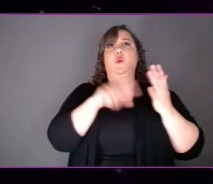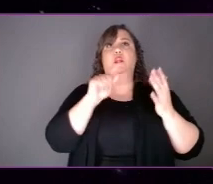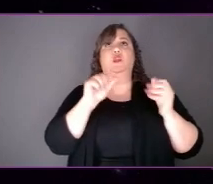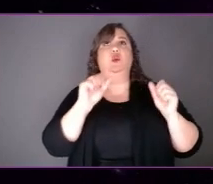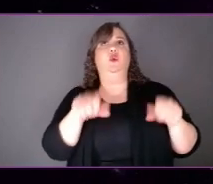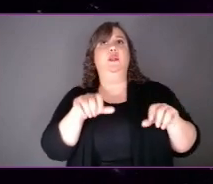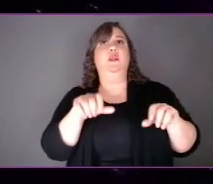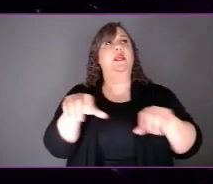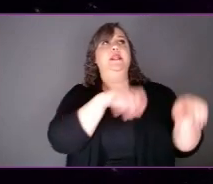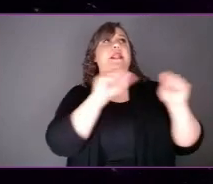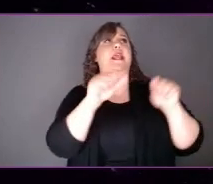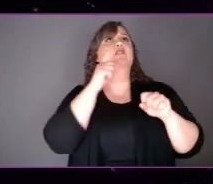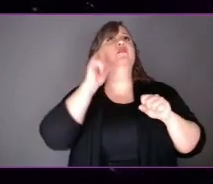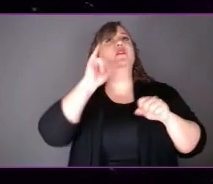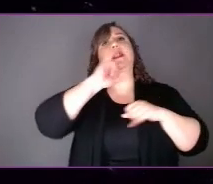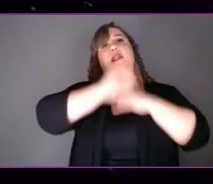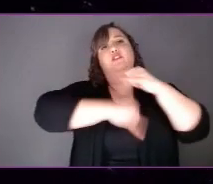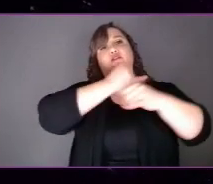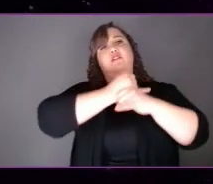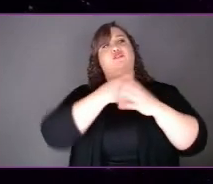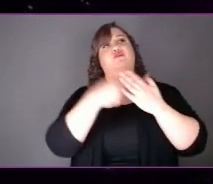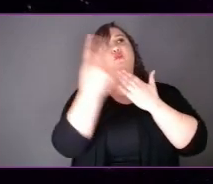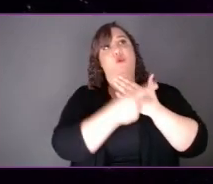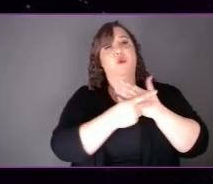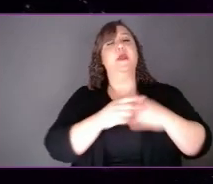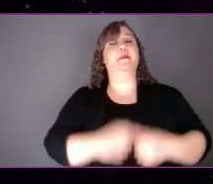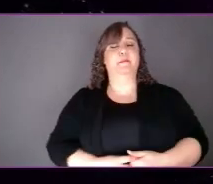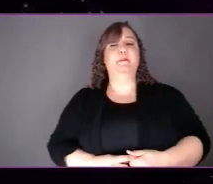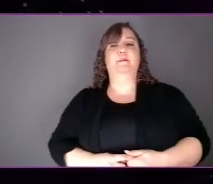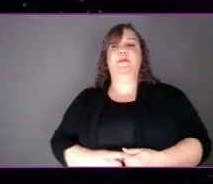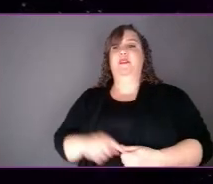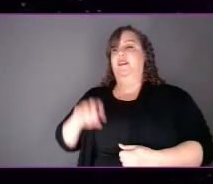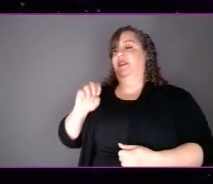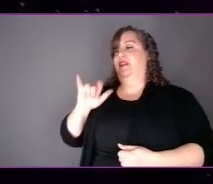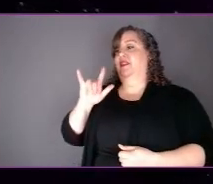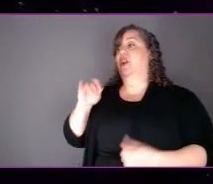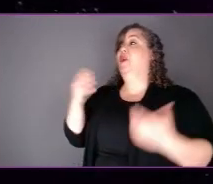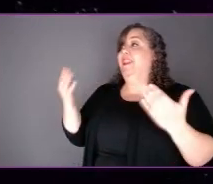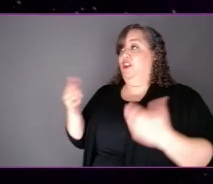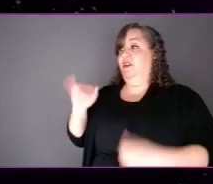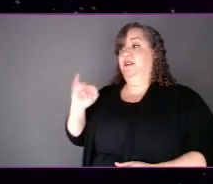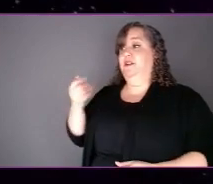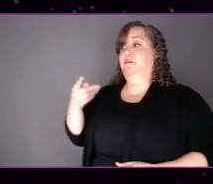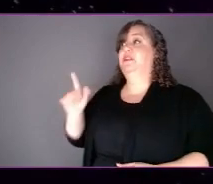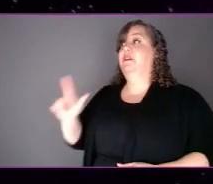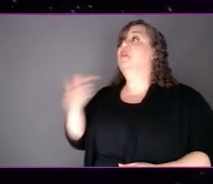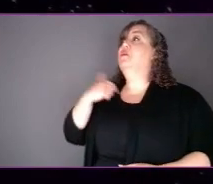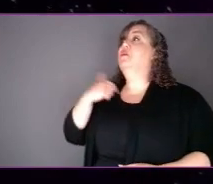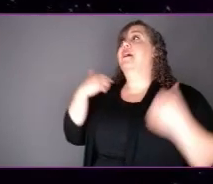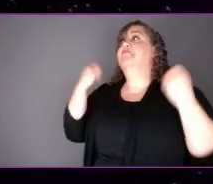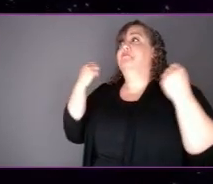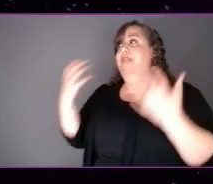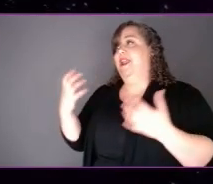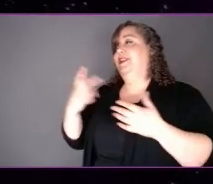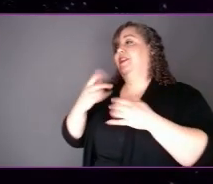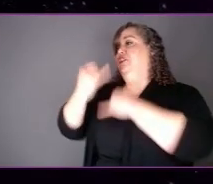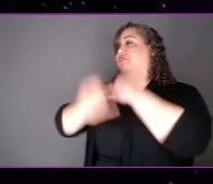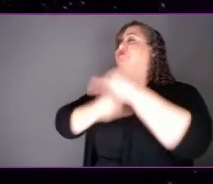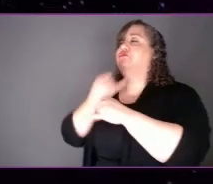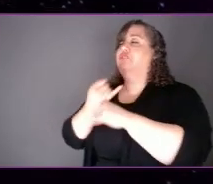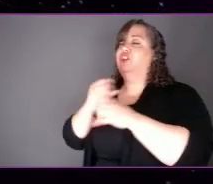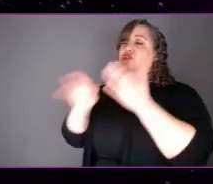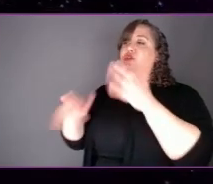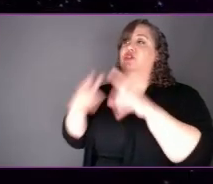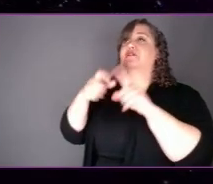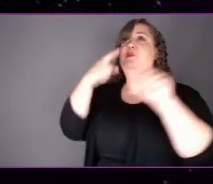international program. That's right. Here at JPL, we have many international students as well from specific schools, specific